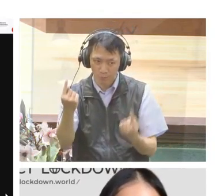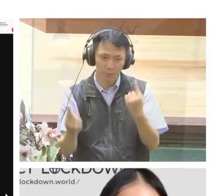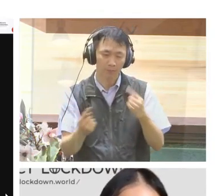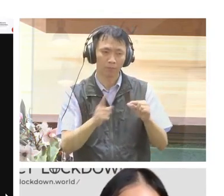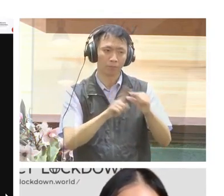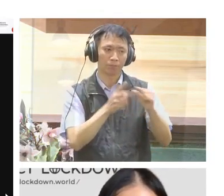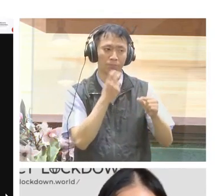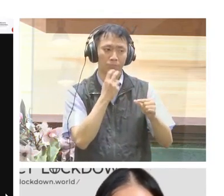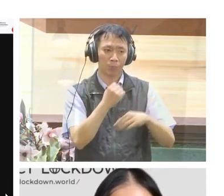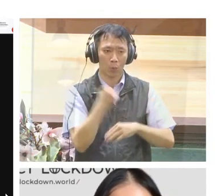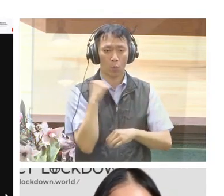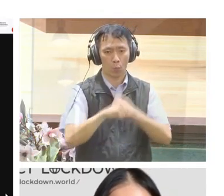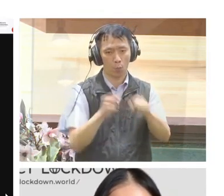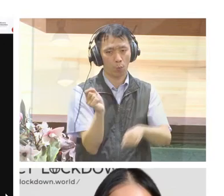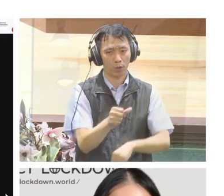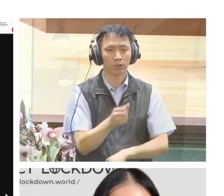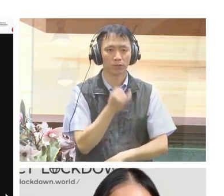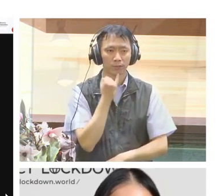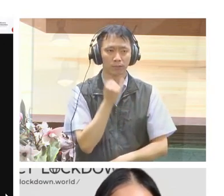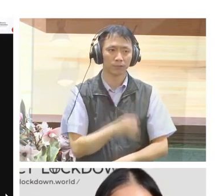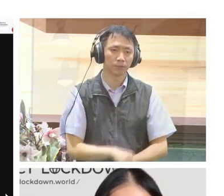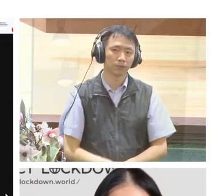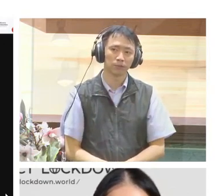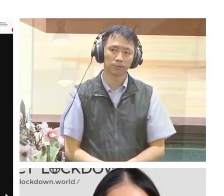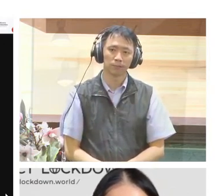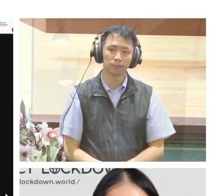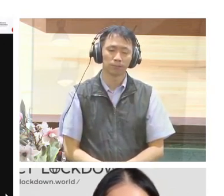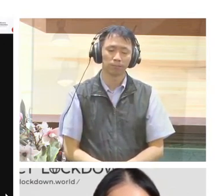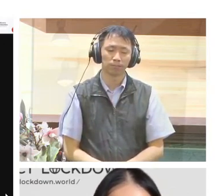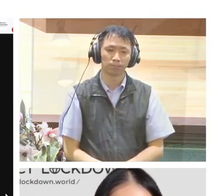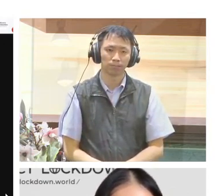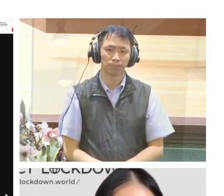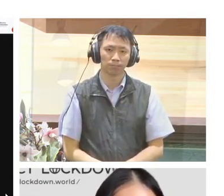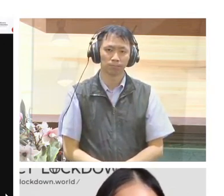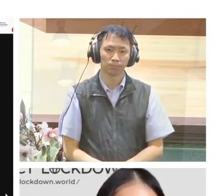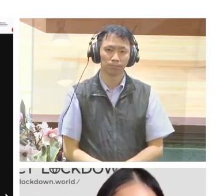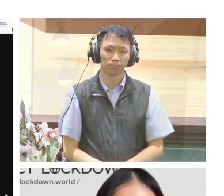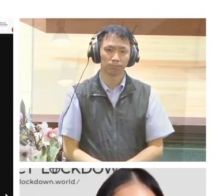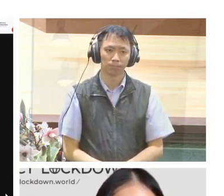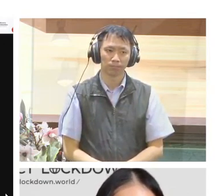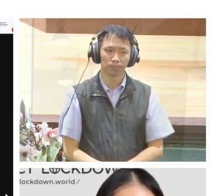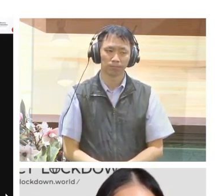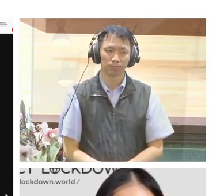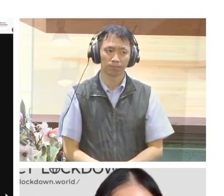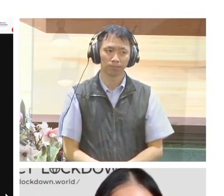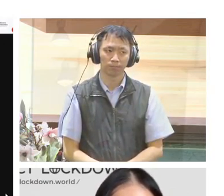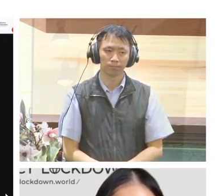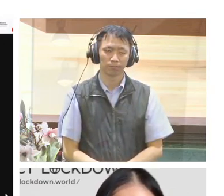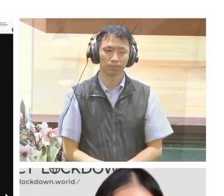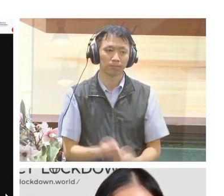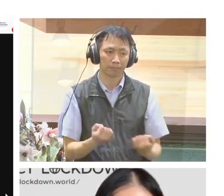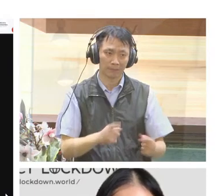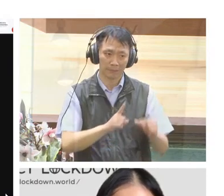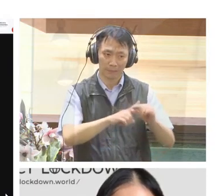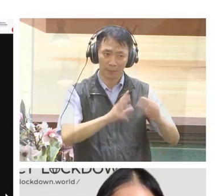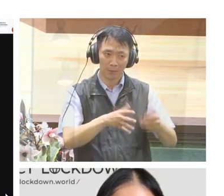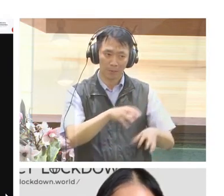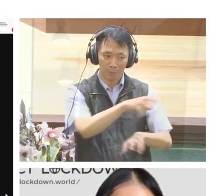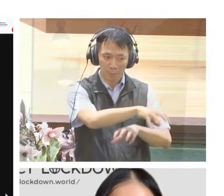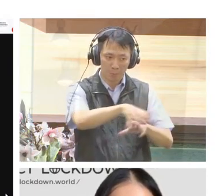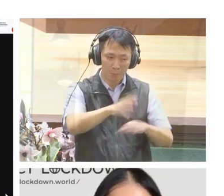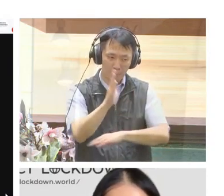here are some similarities and differences we found between PRC provinces. And you can see that the differences listed